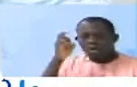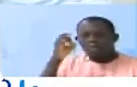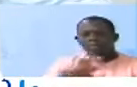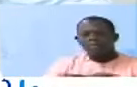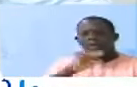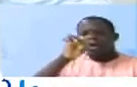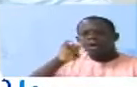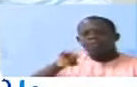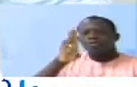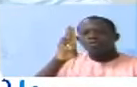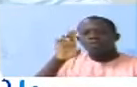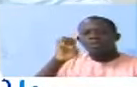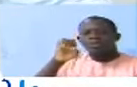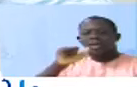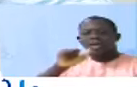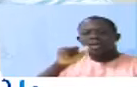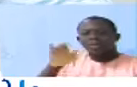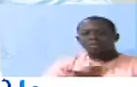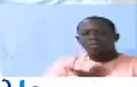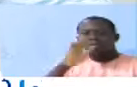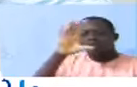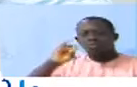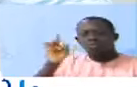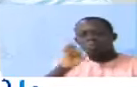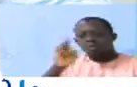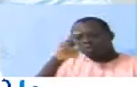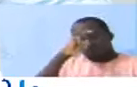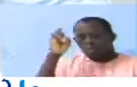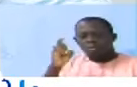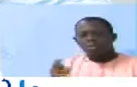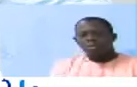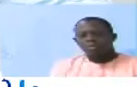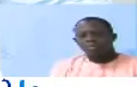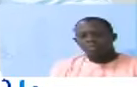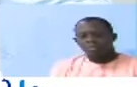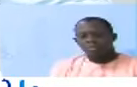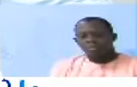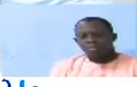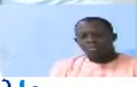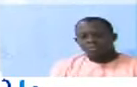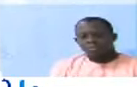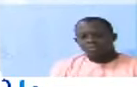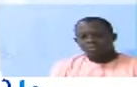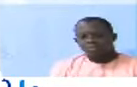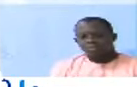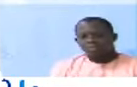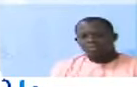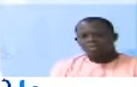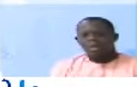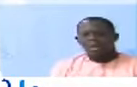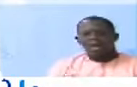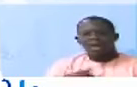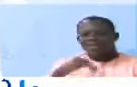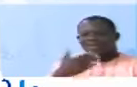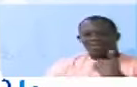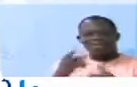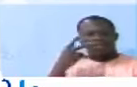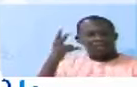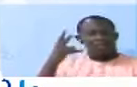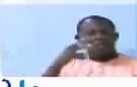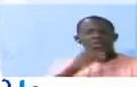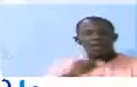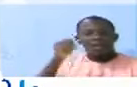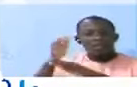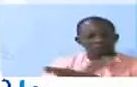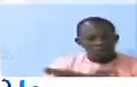time? What all for yalla ne Musa Kinte. Abe mundo gusifa. Nene maje. Wolo ne maje. I never saw him before.